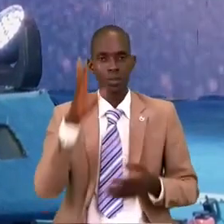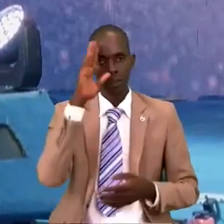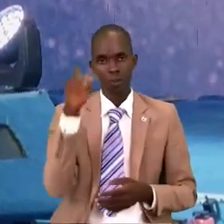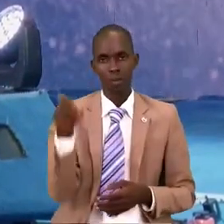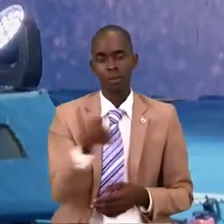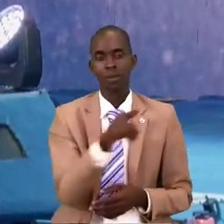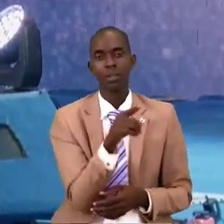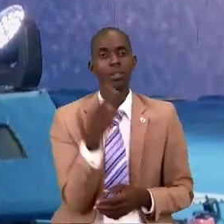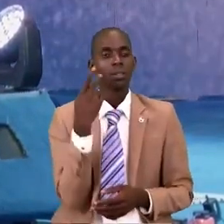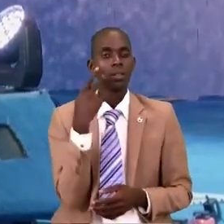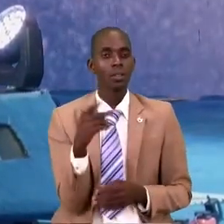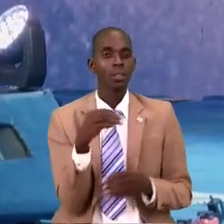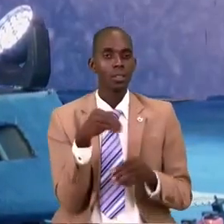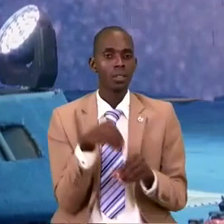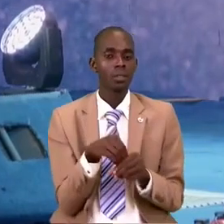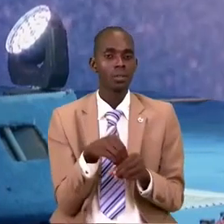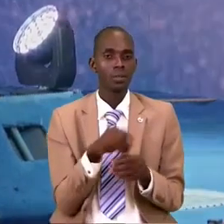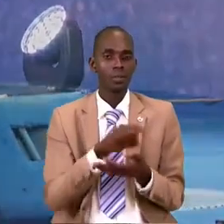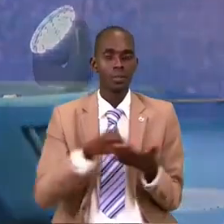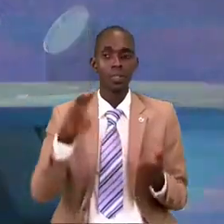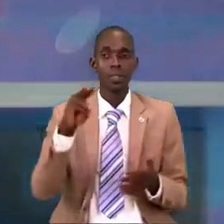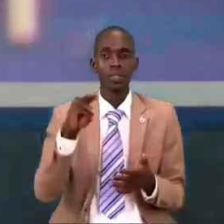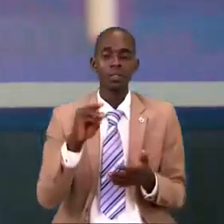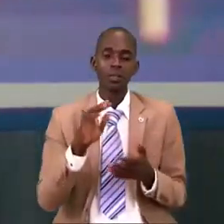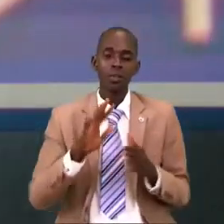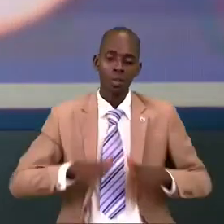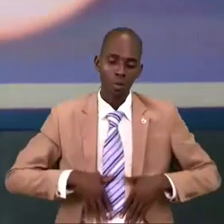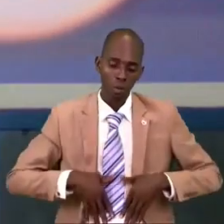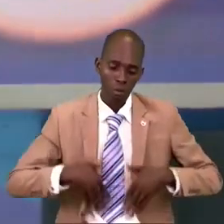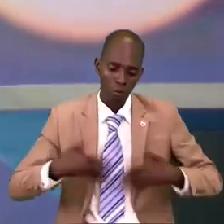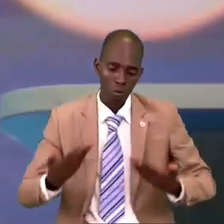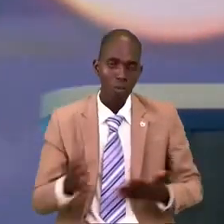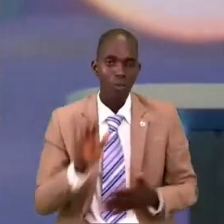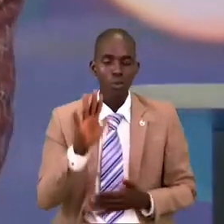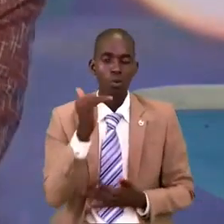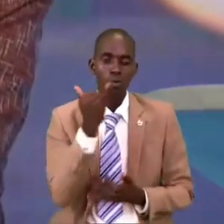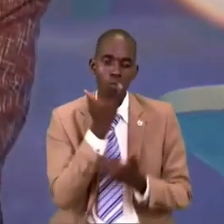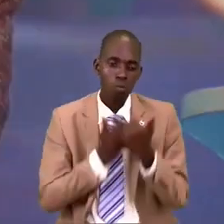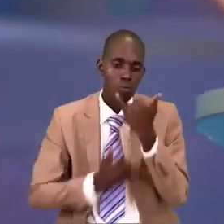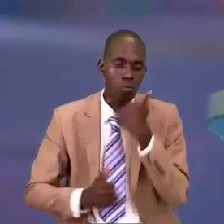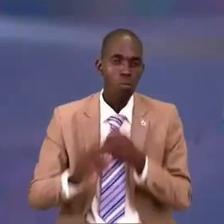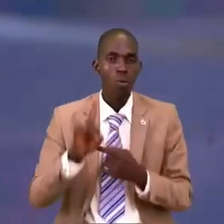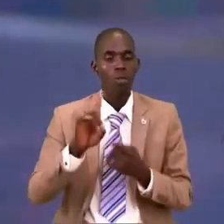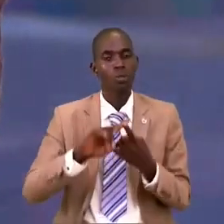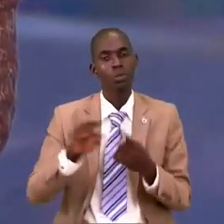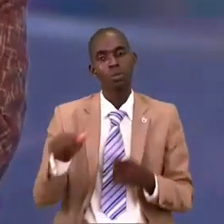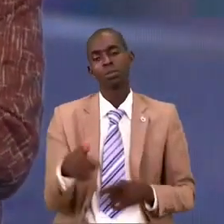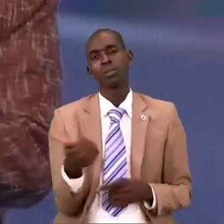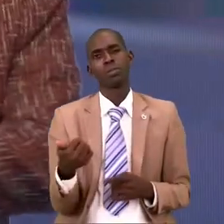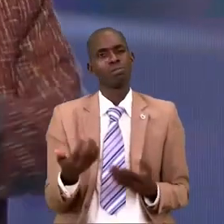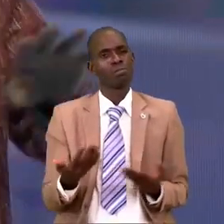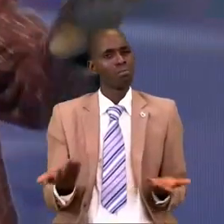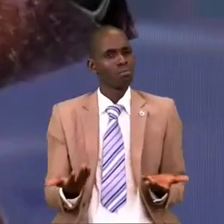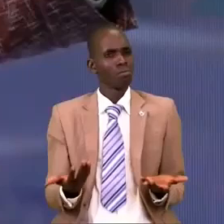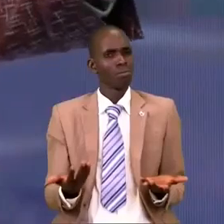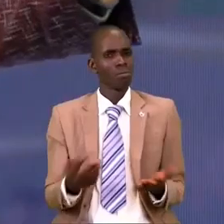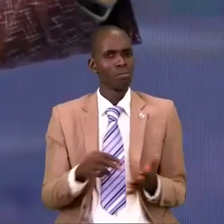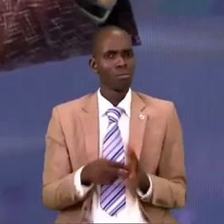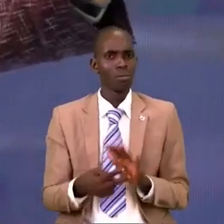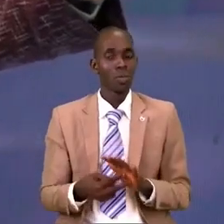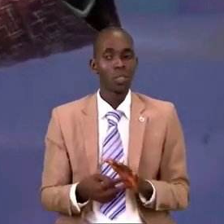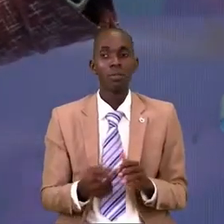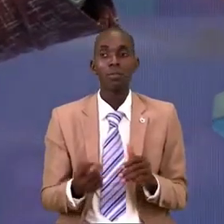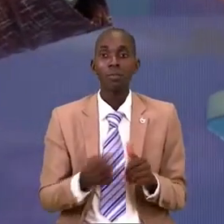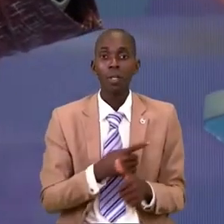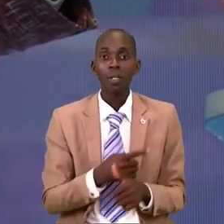saying? First of all, you confess to God. If you come to man and you confess and you hide it